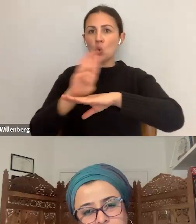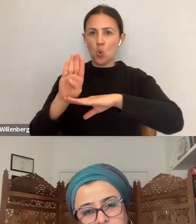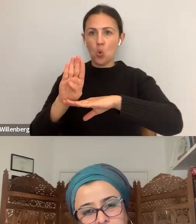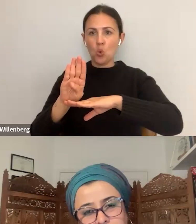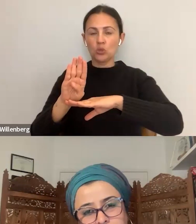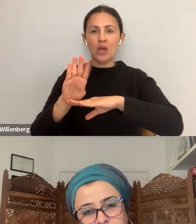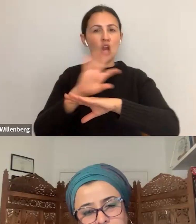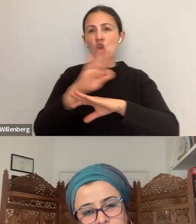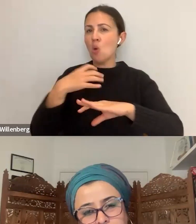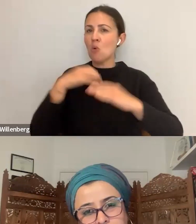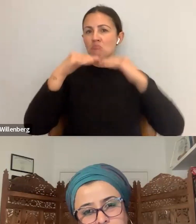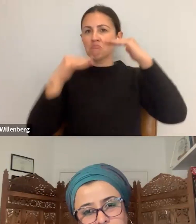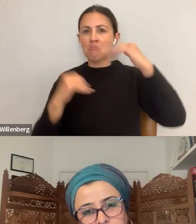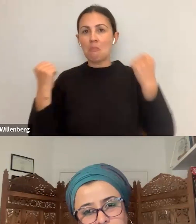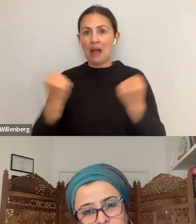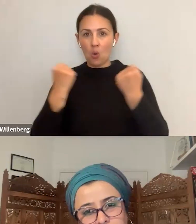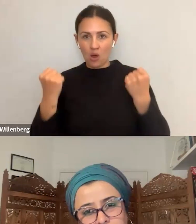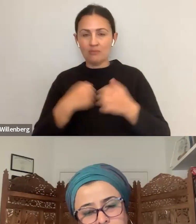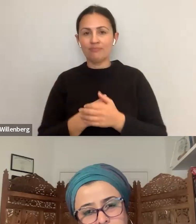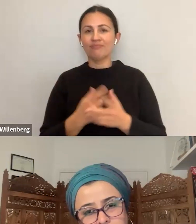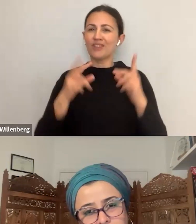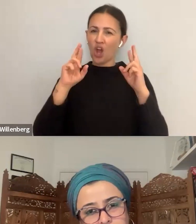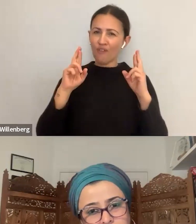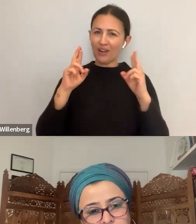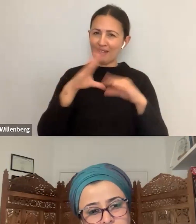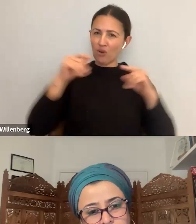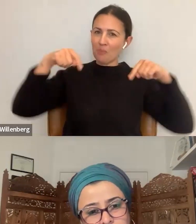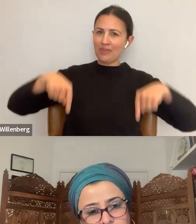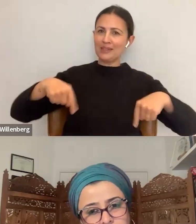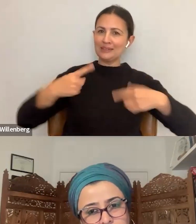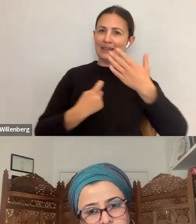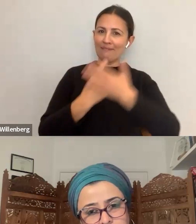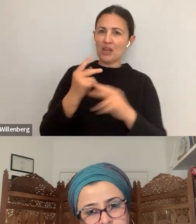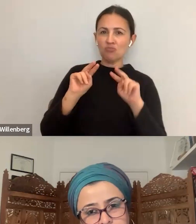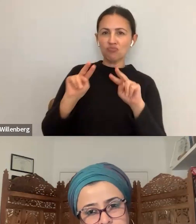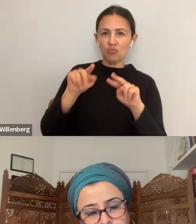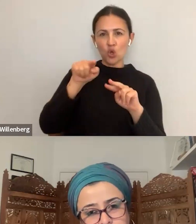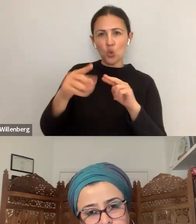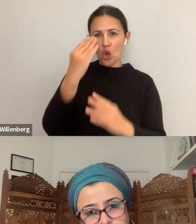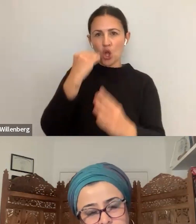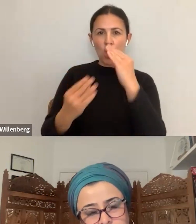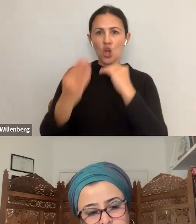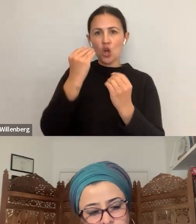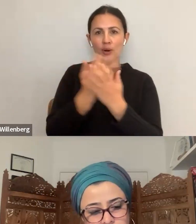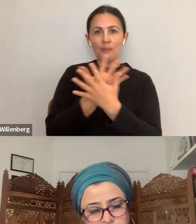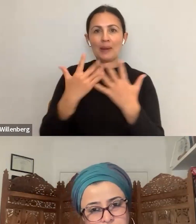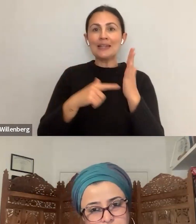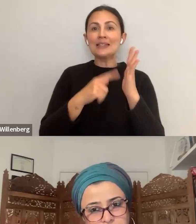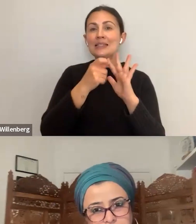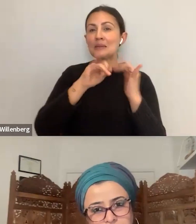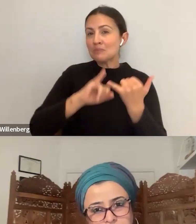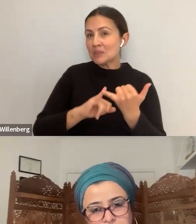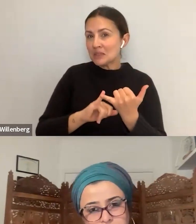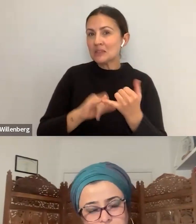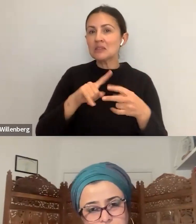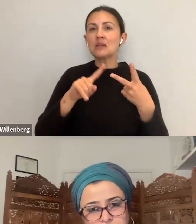Like, we are hoping from this that you get some really kind of practical strategies, and kind of you get a bit of inspiration and a little bit